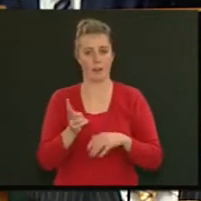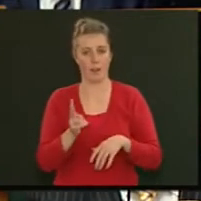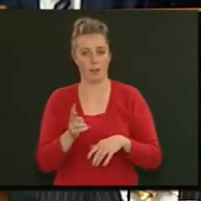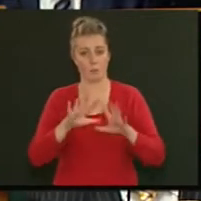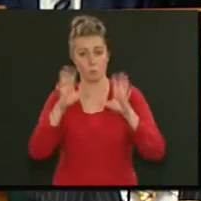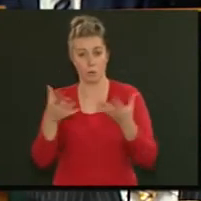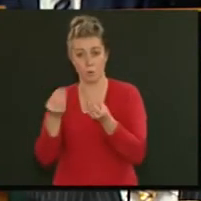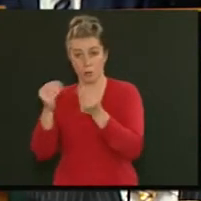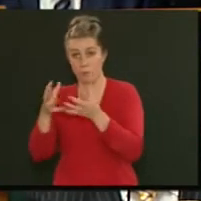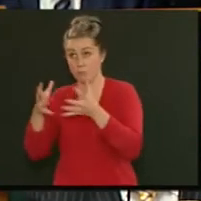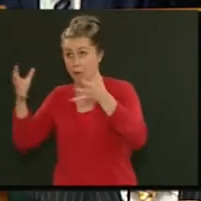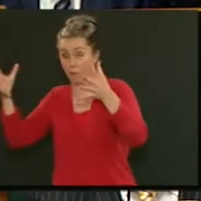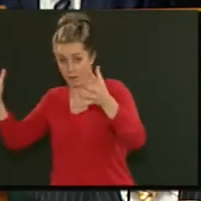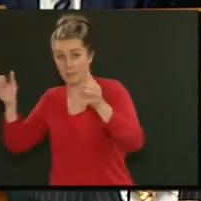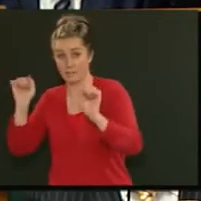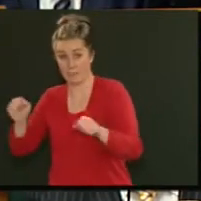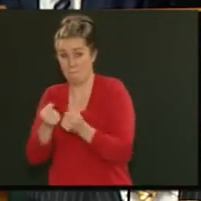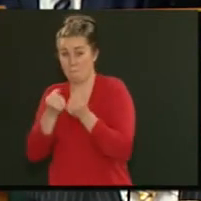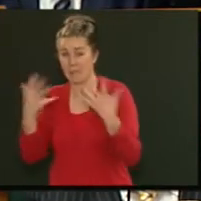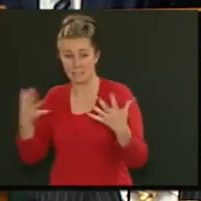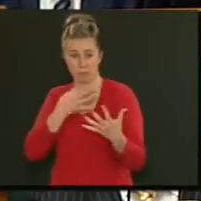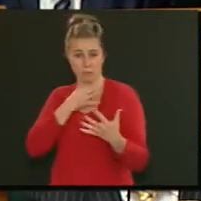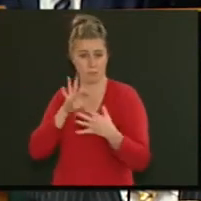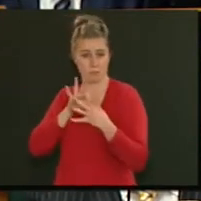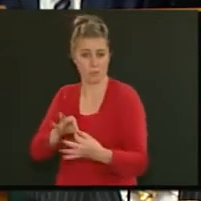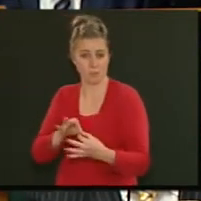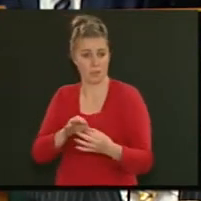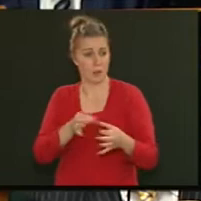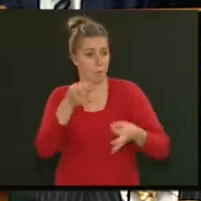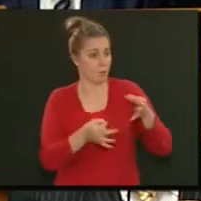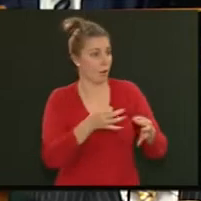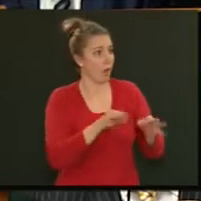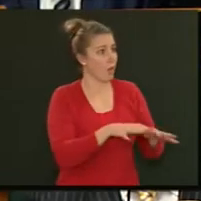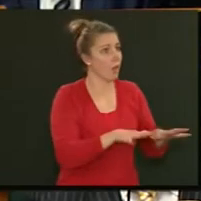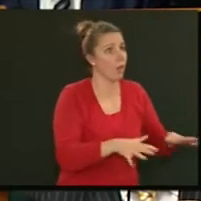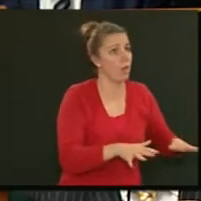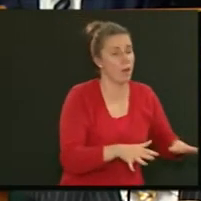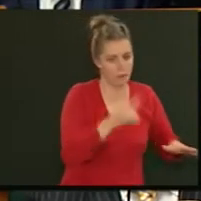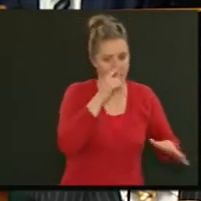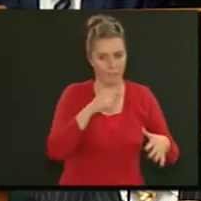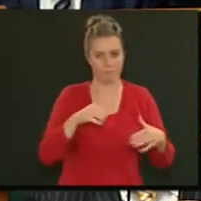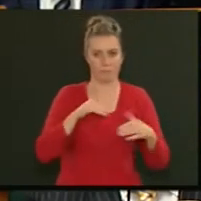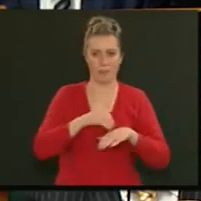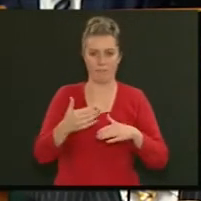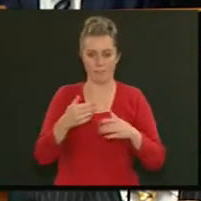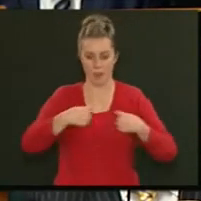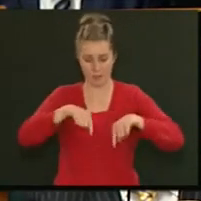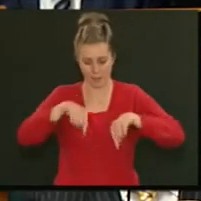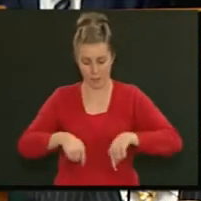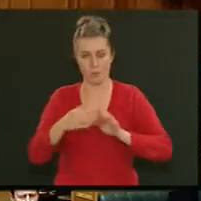is growing, there are plenty of risks and plenty of political uncertainties that could affect us here in New